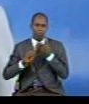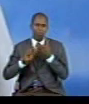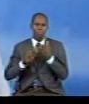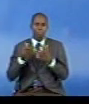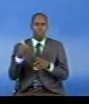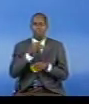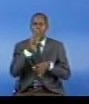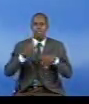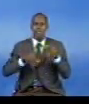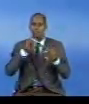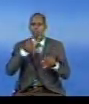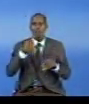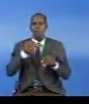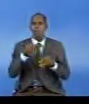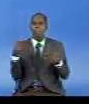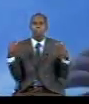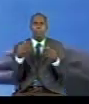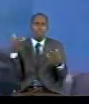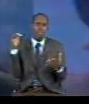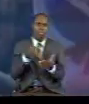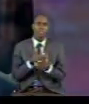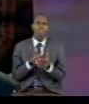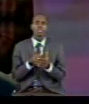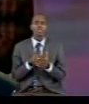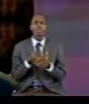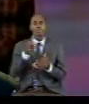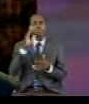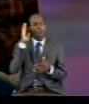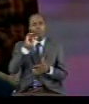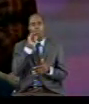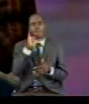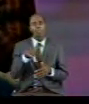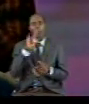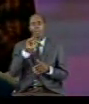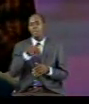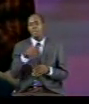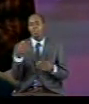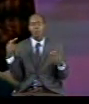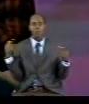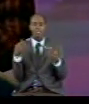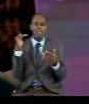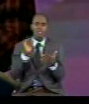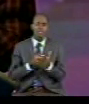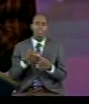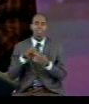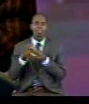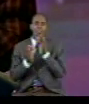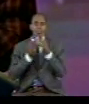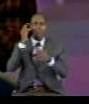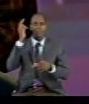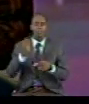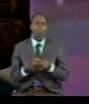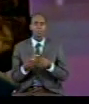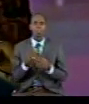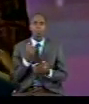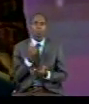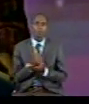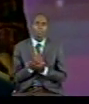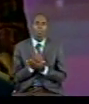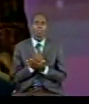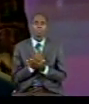again. You will not find anything again anymore. It's gone